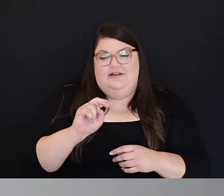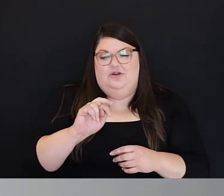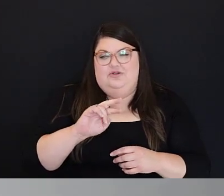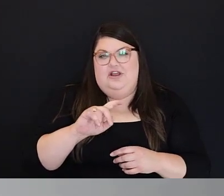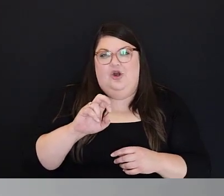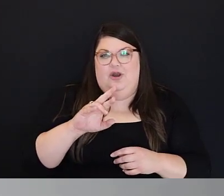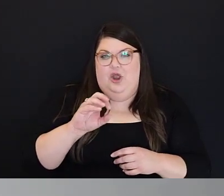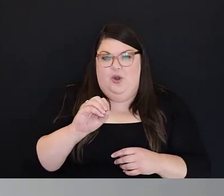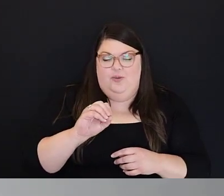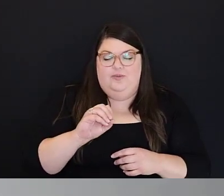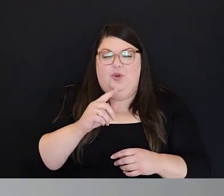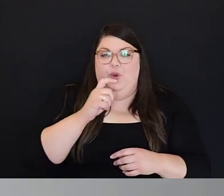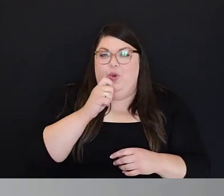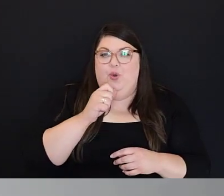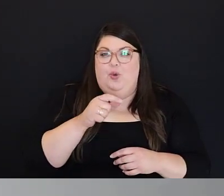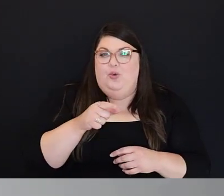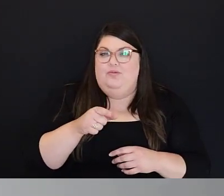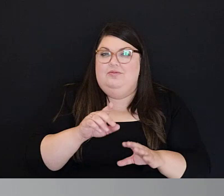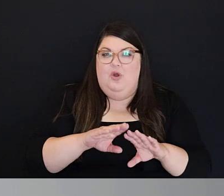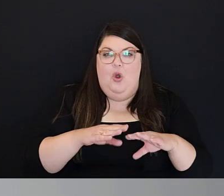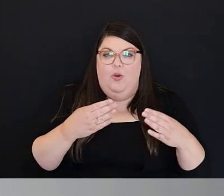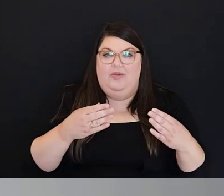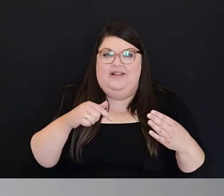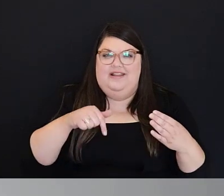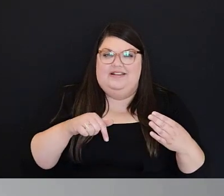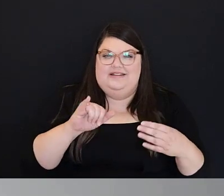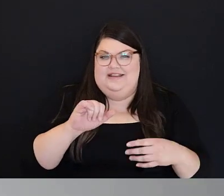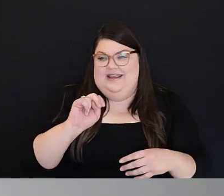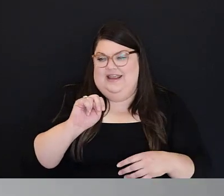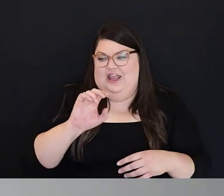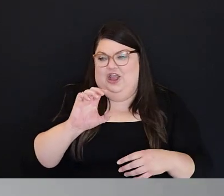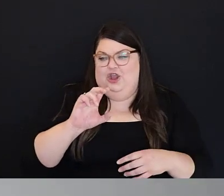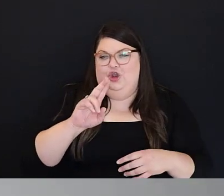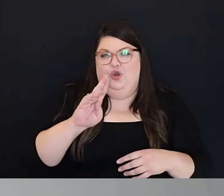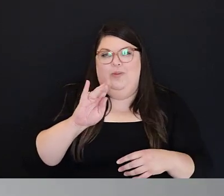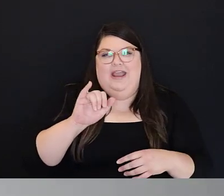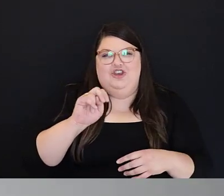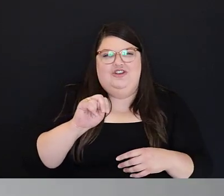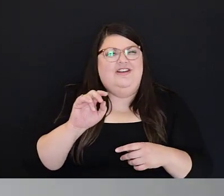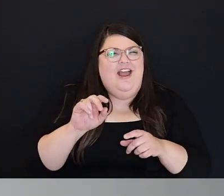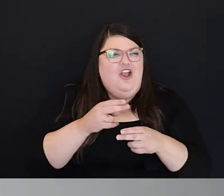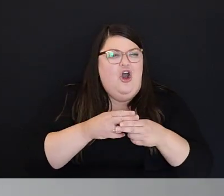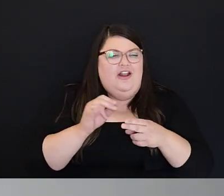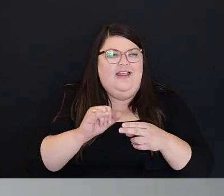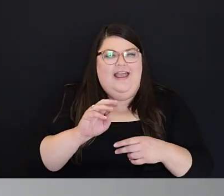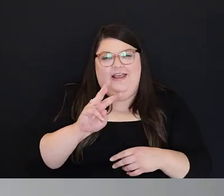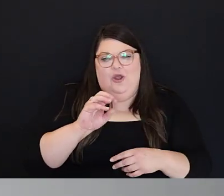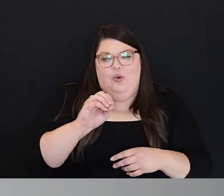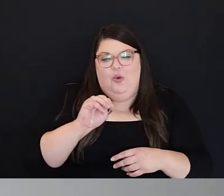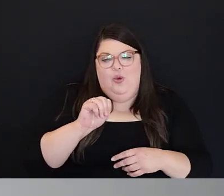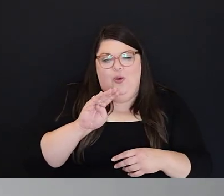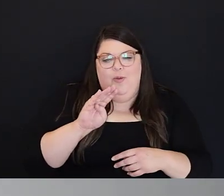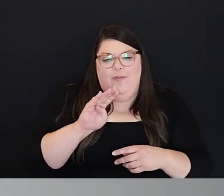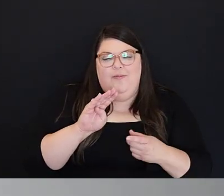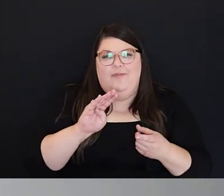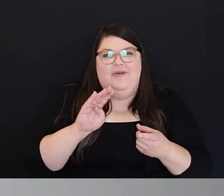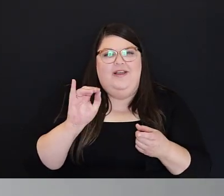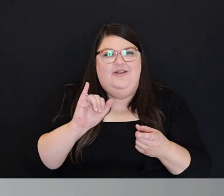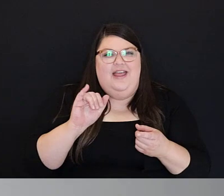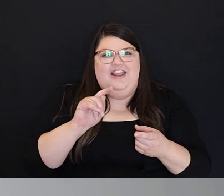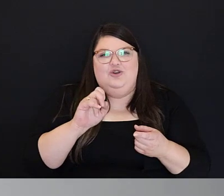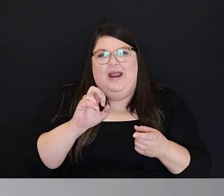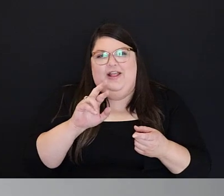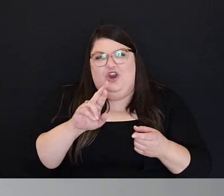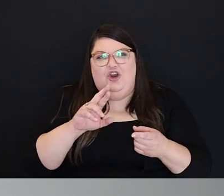Nazario, who opened up this incubation, I called it the Womb, which was like a trailer at